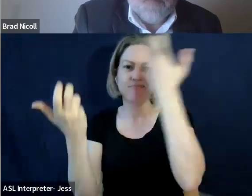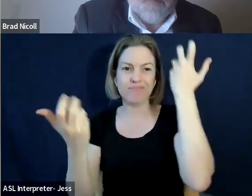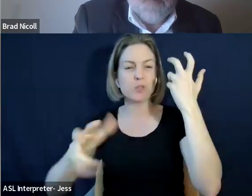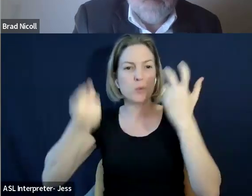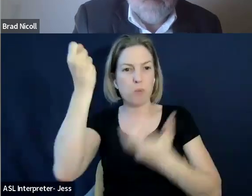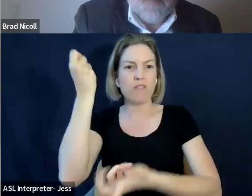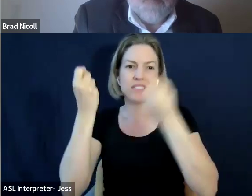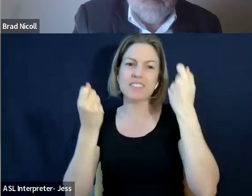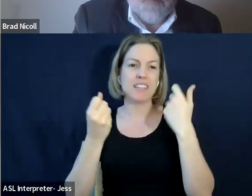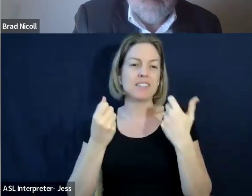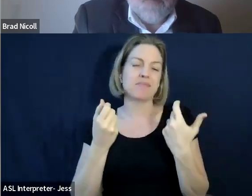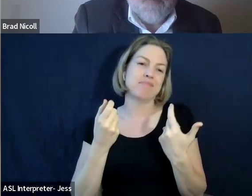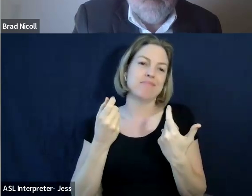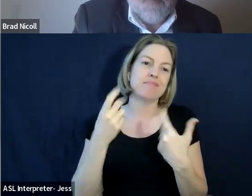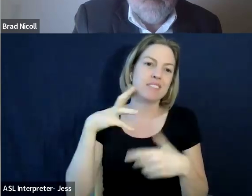project.